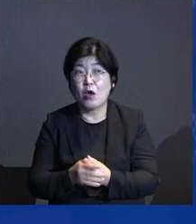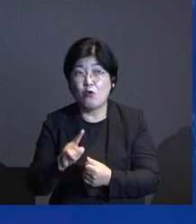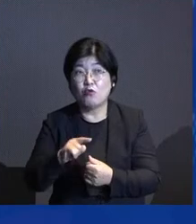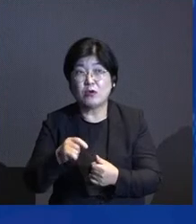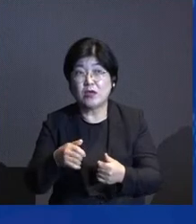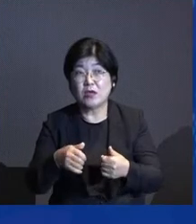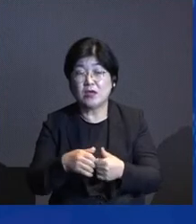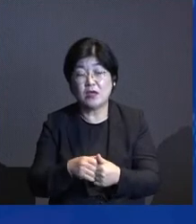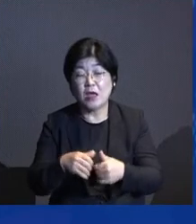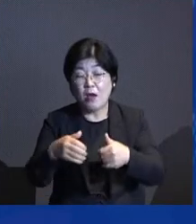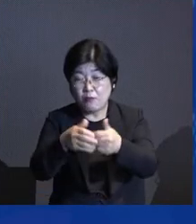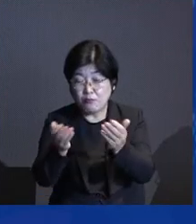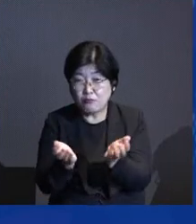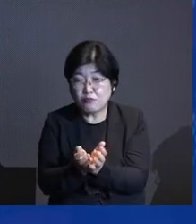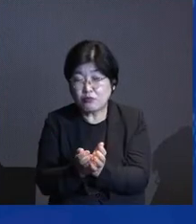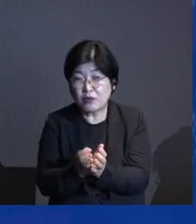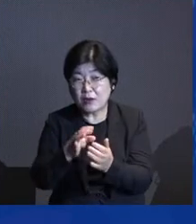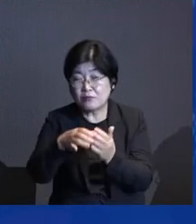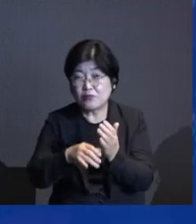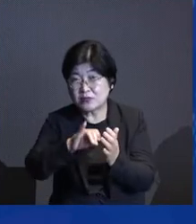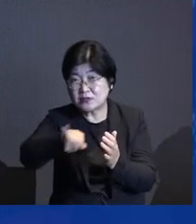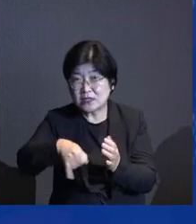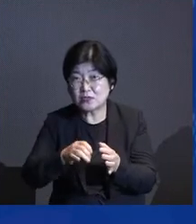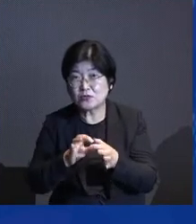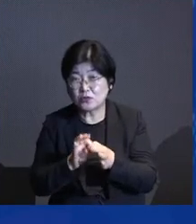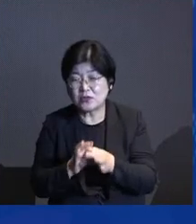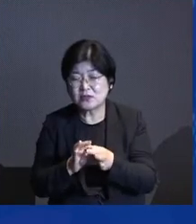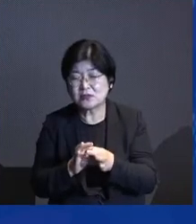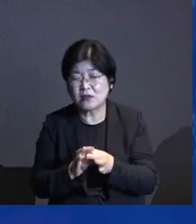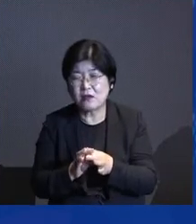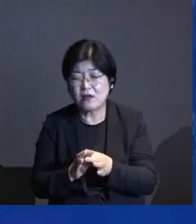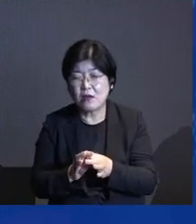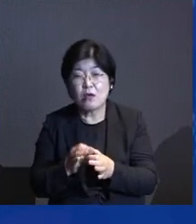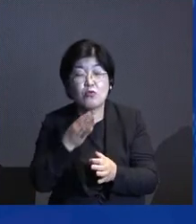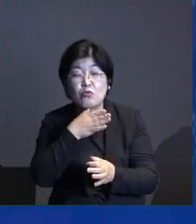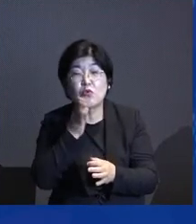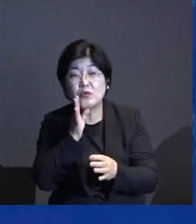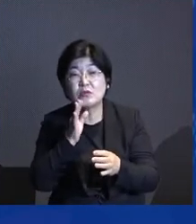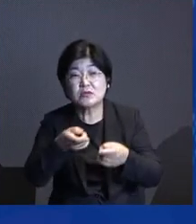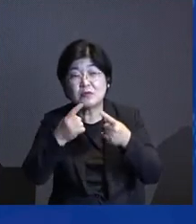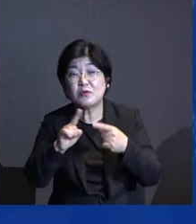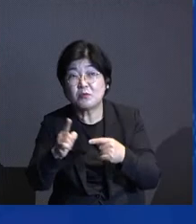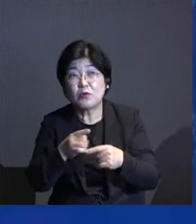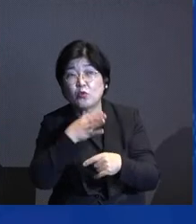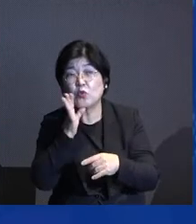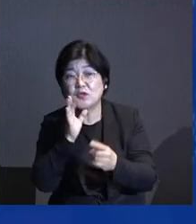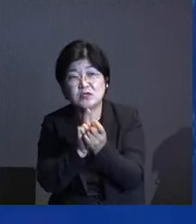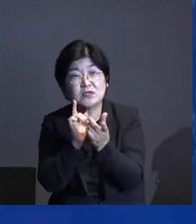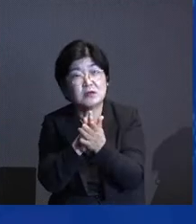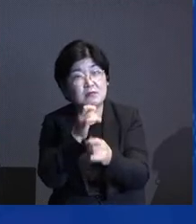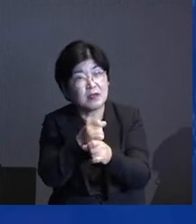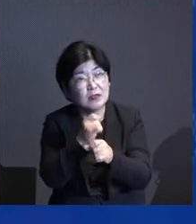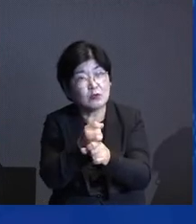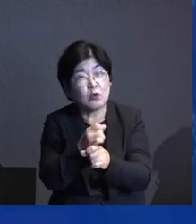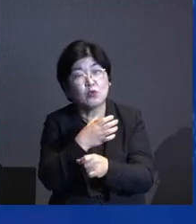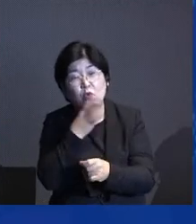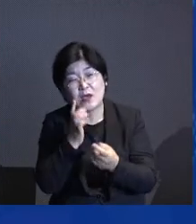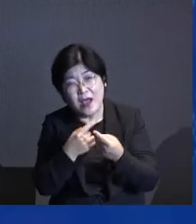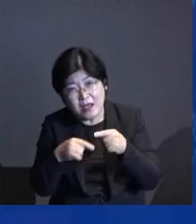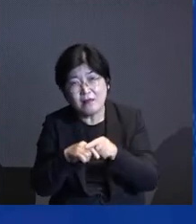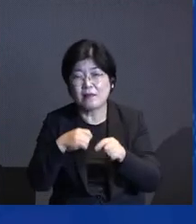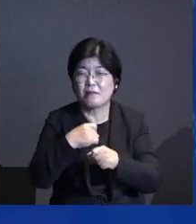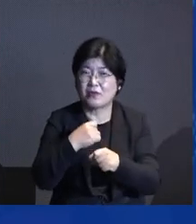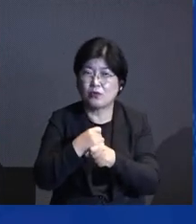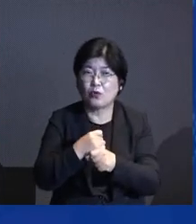opportunities for older people to participate are those set up by them and with them rather than for them. People know best about